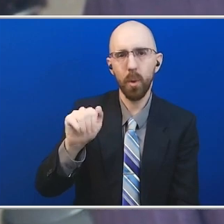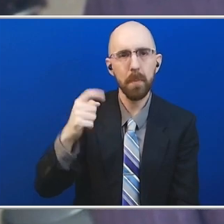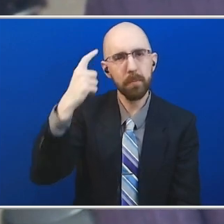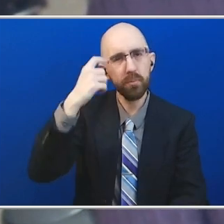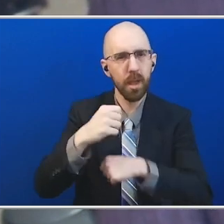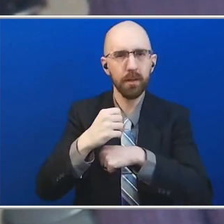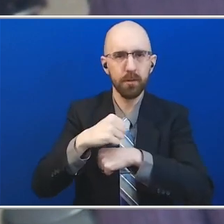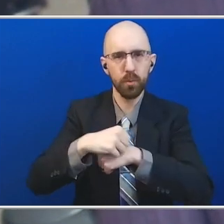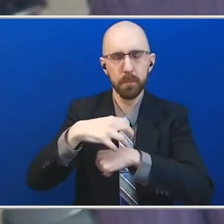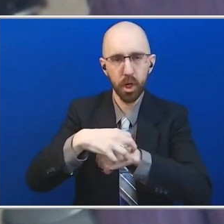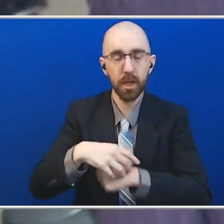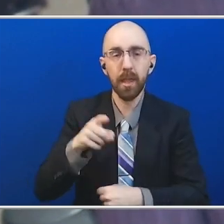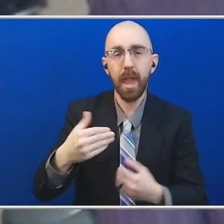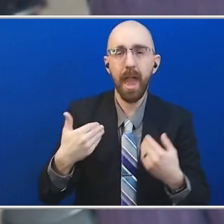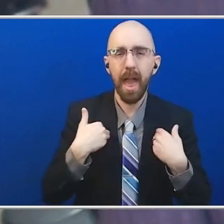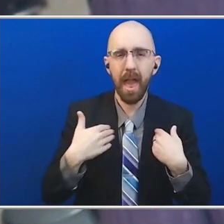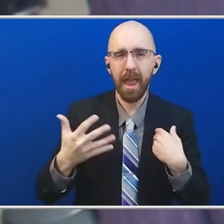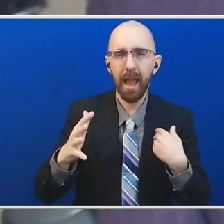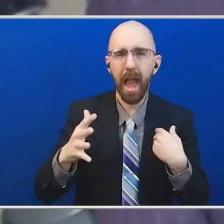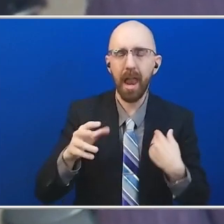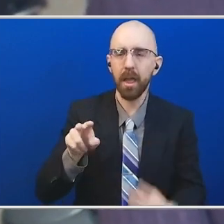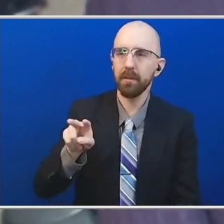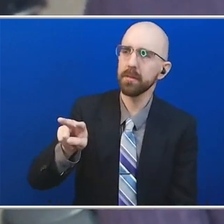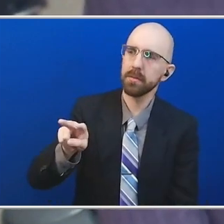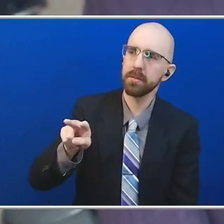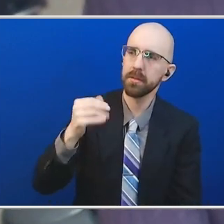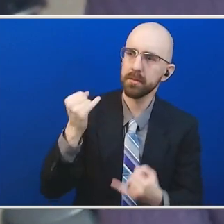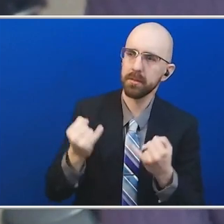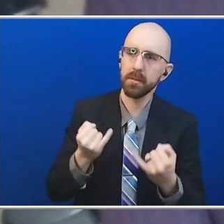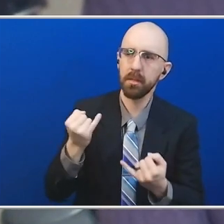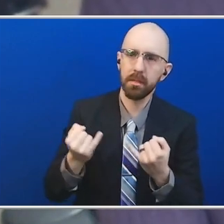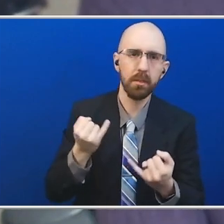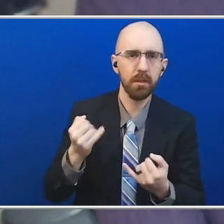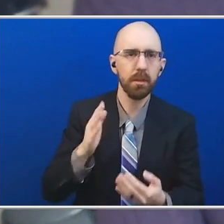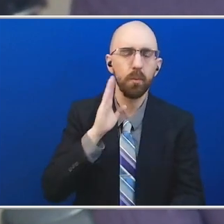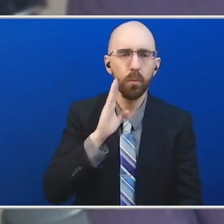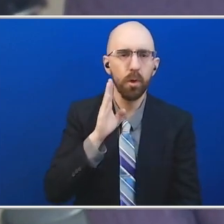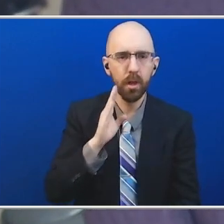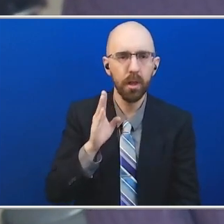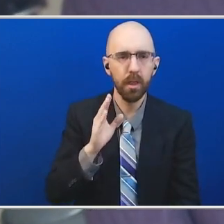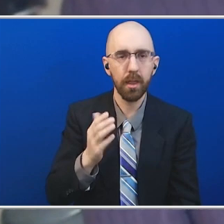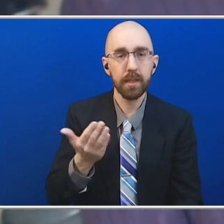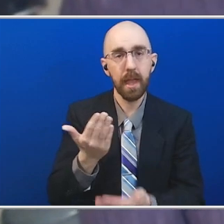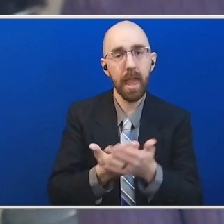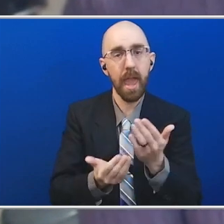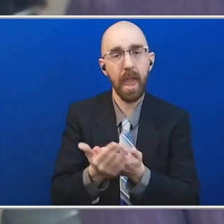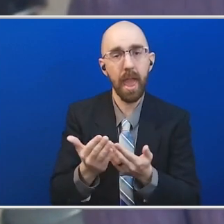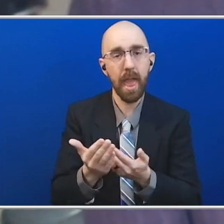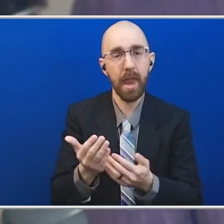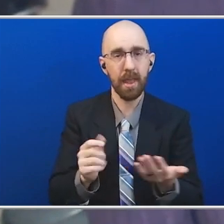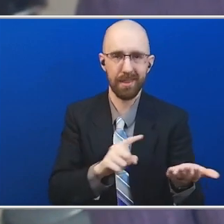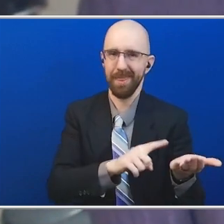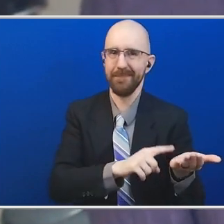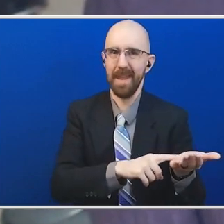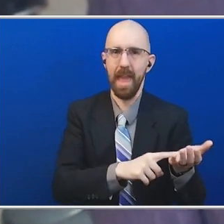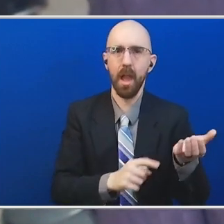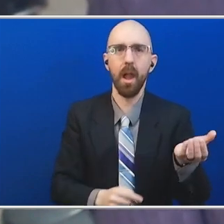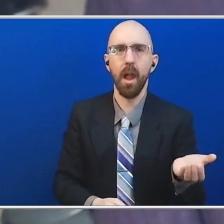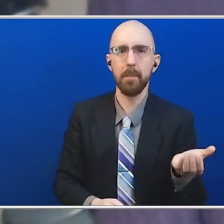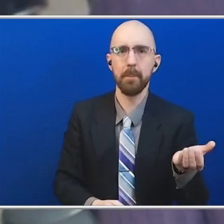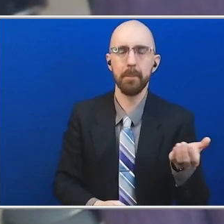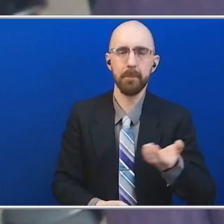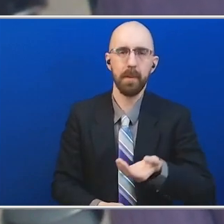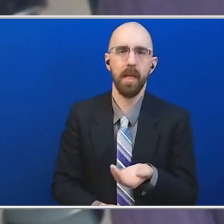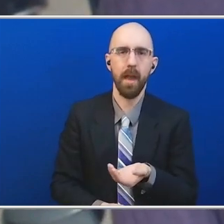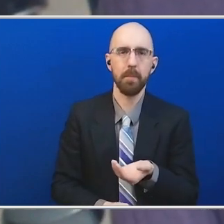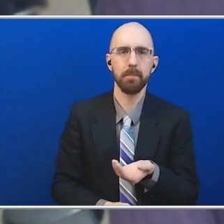he had this kind of faraway look, and he kind of would cup his left hand in his lap, kind